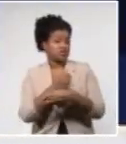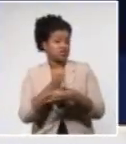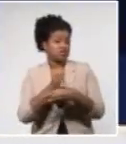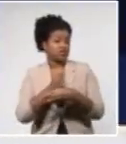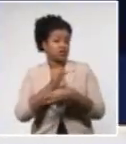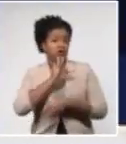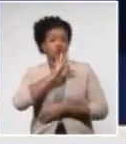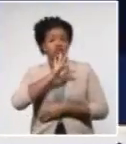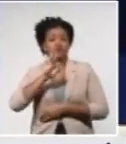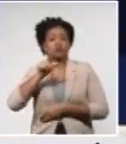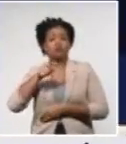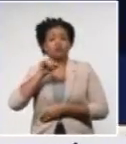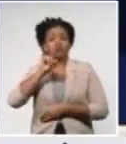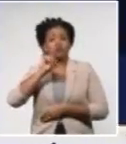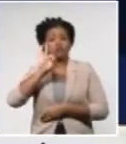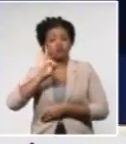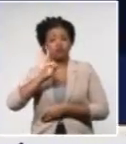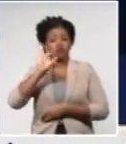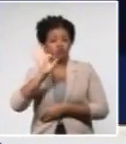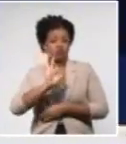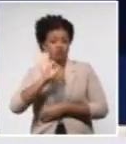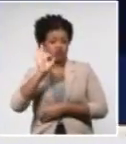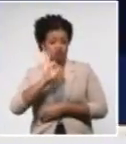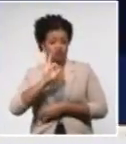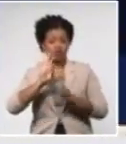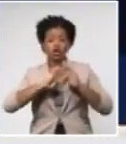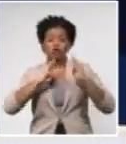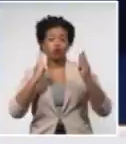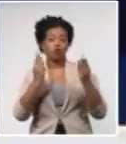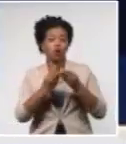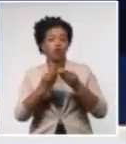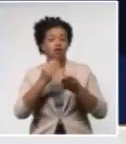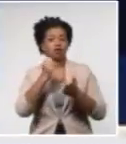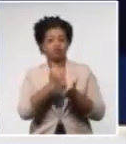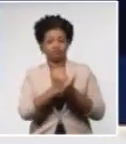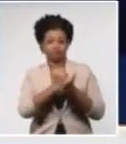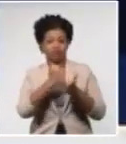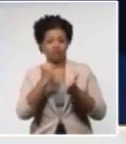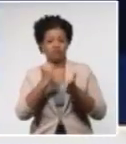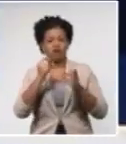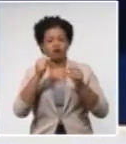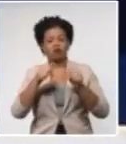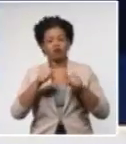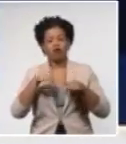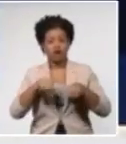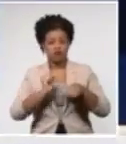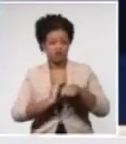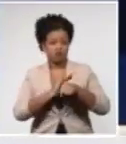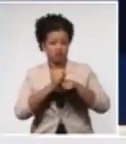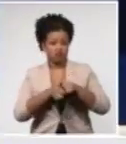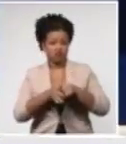88.68% of all cases confirmed in the pandemic.